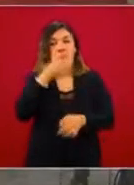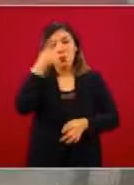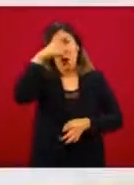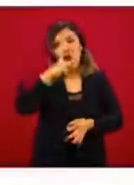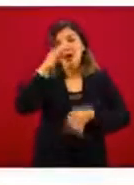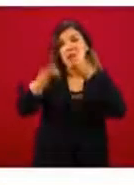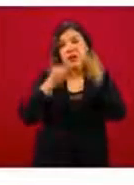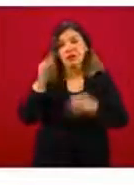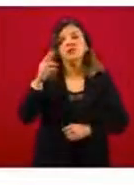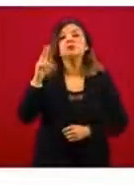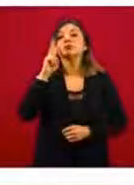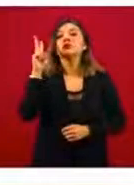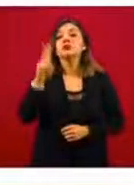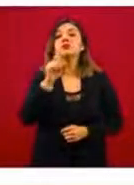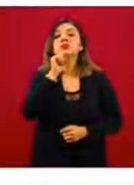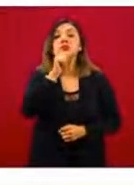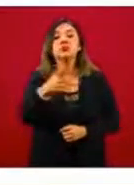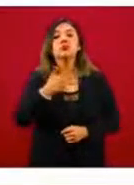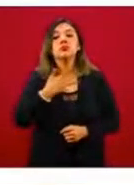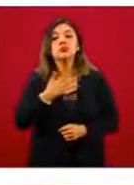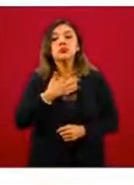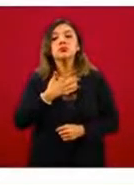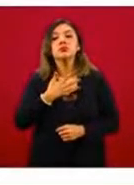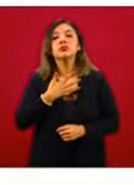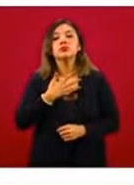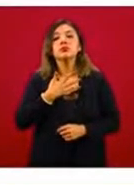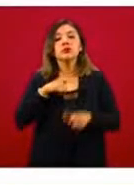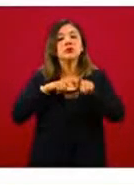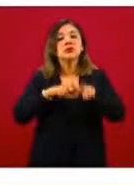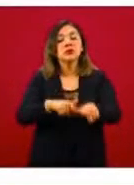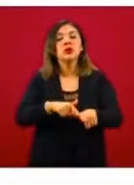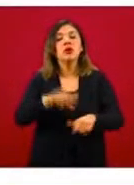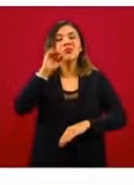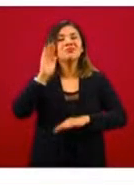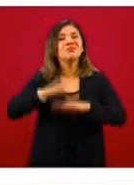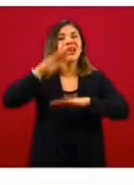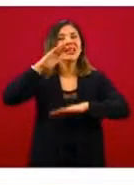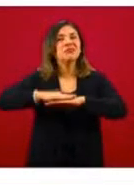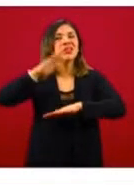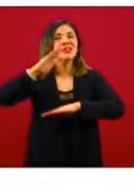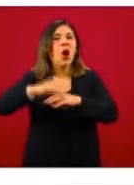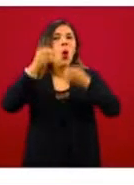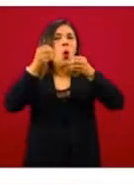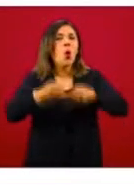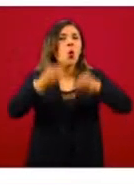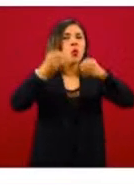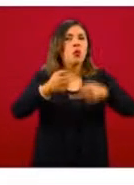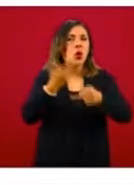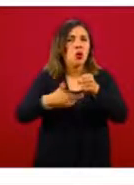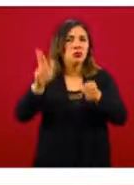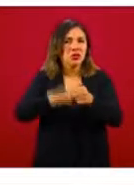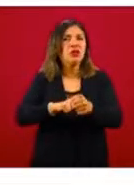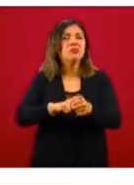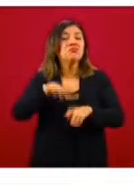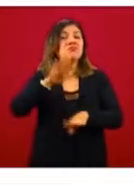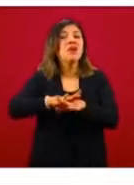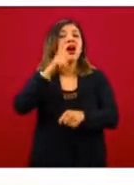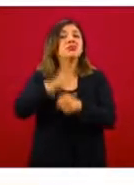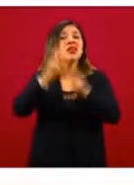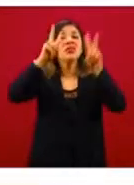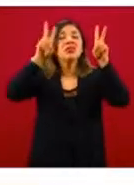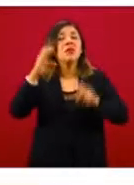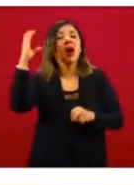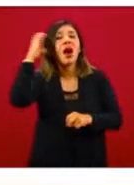COVID reporting statistics hospital network. We can see there's been a slight increase in occupancy